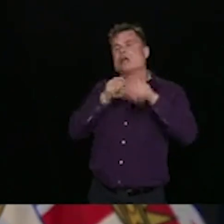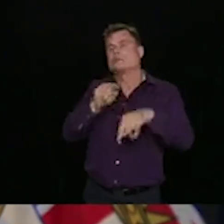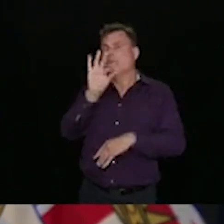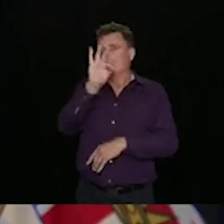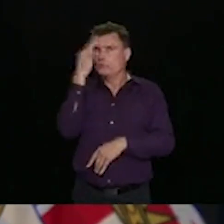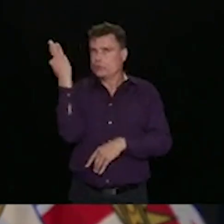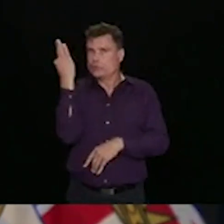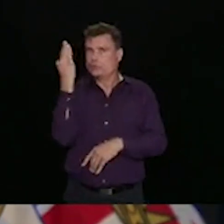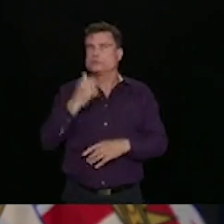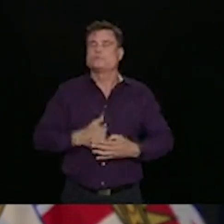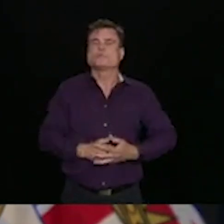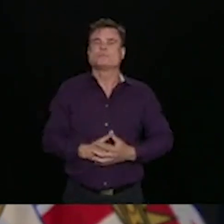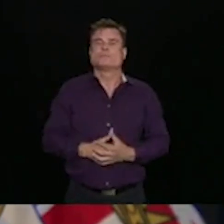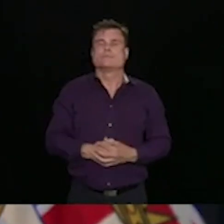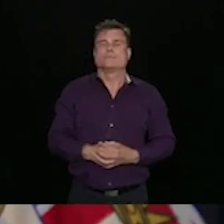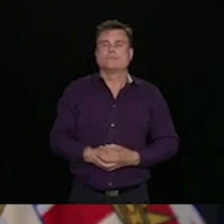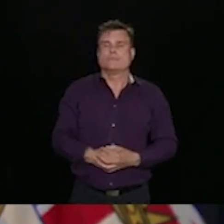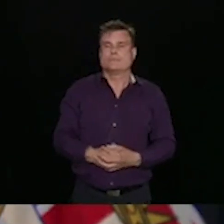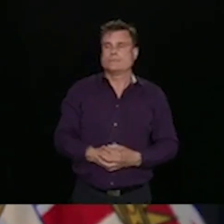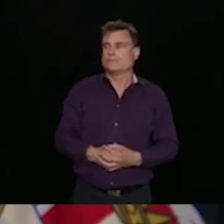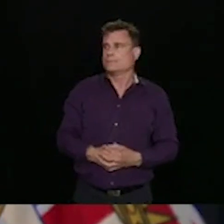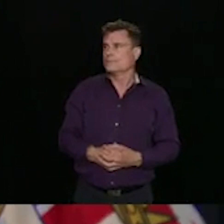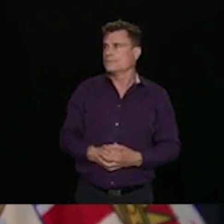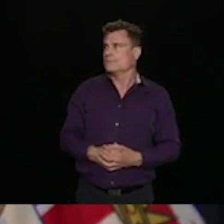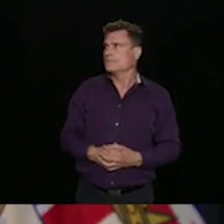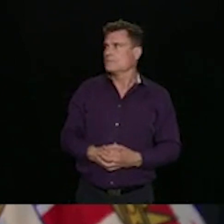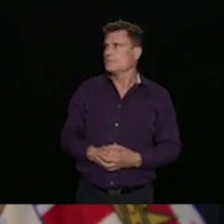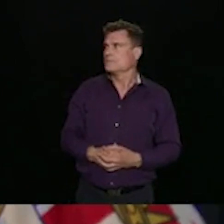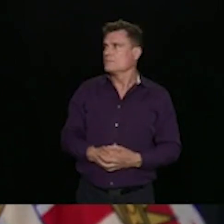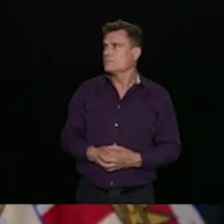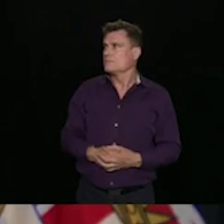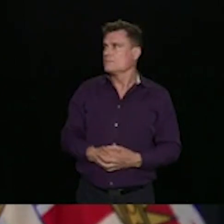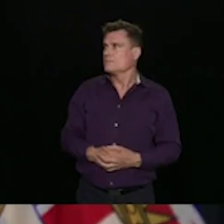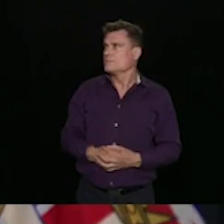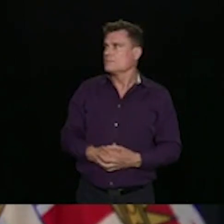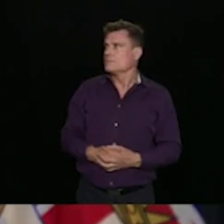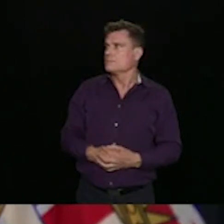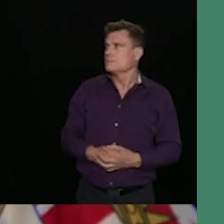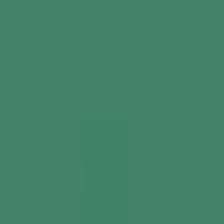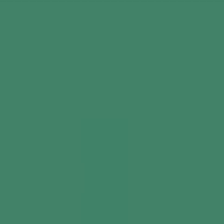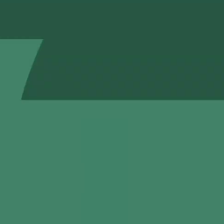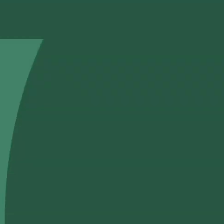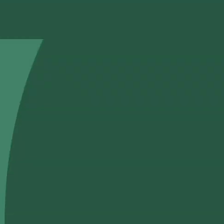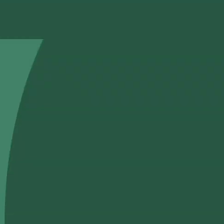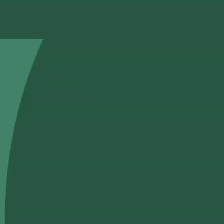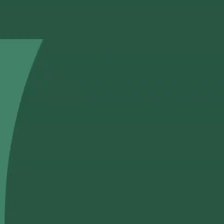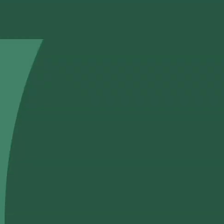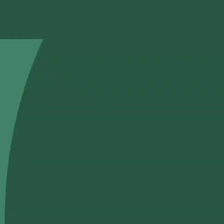of who orders people to make sure there's a public exposure, that would be public health.